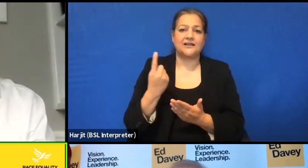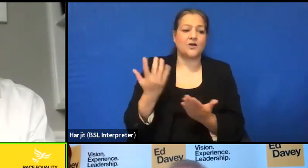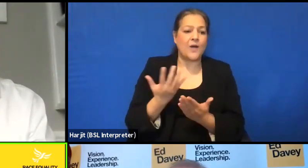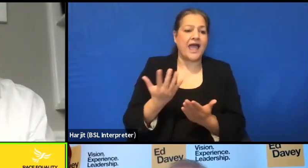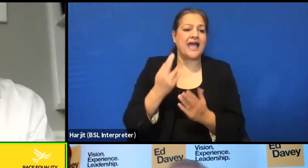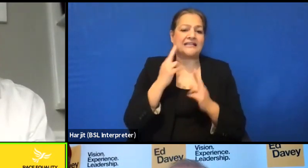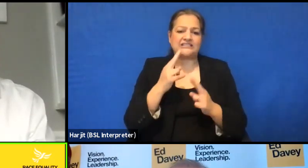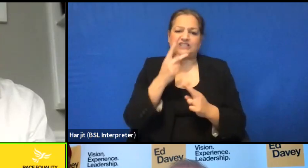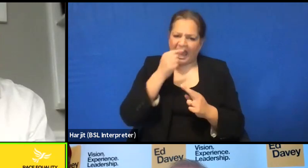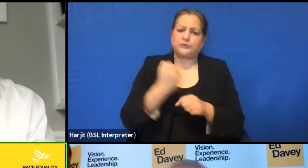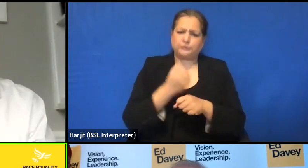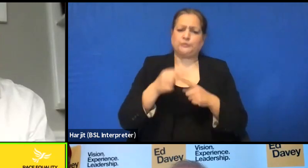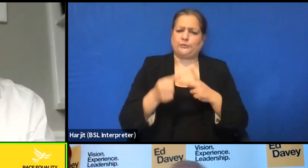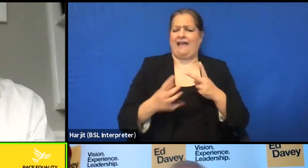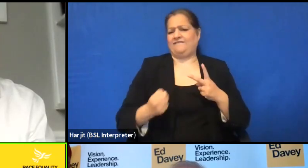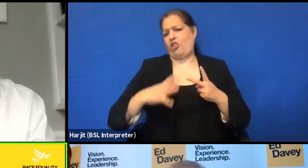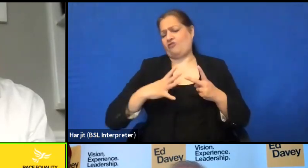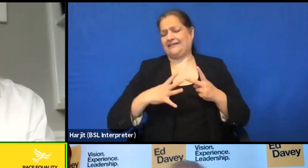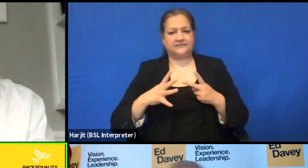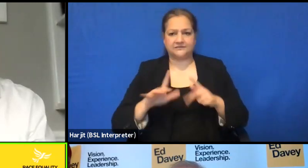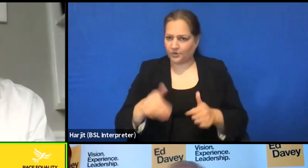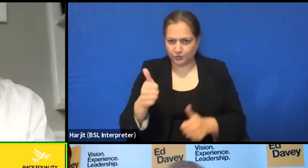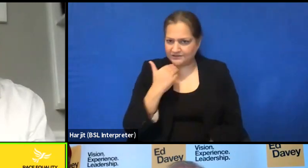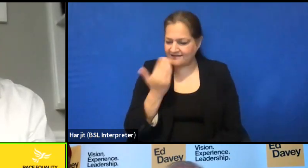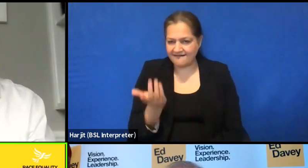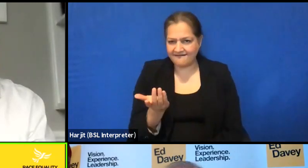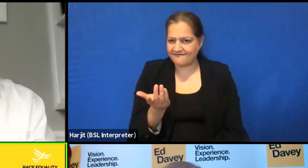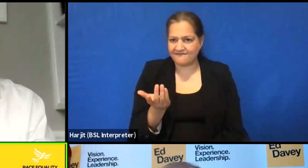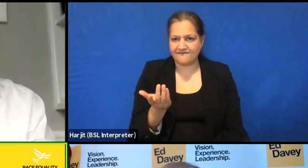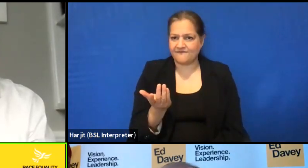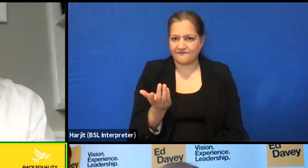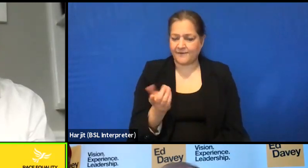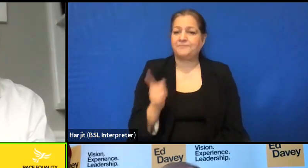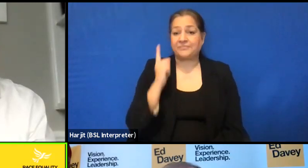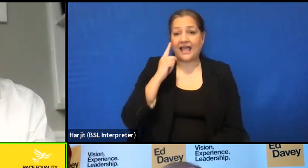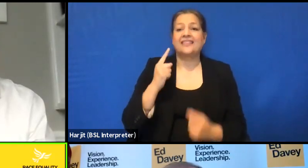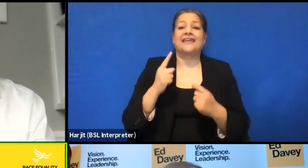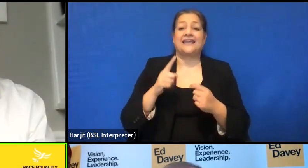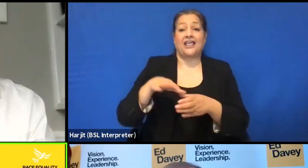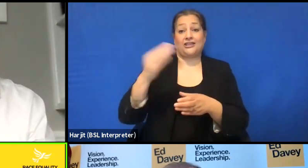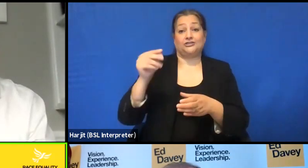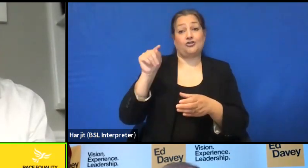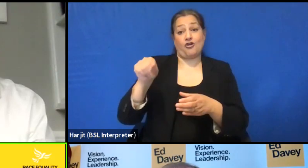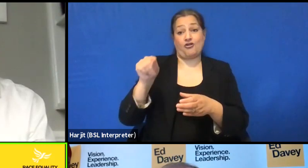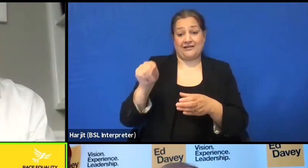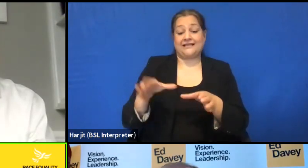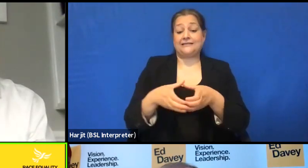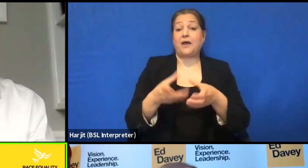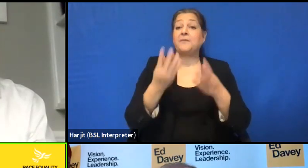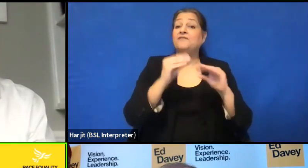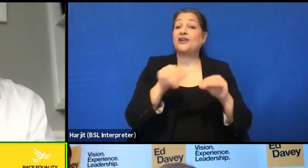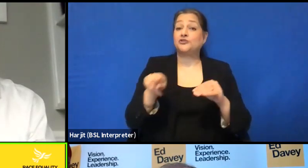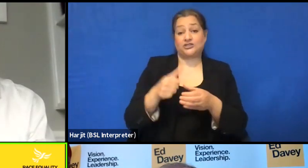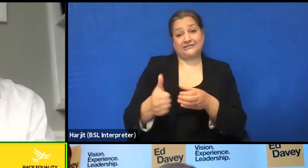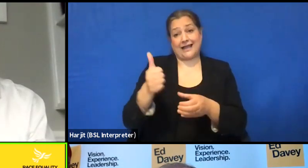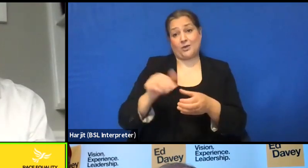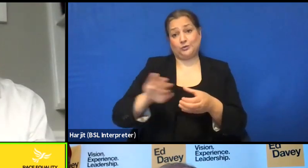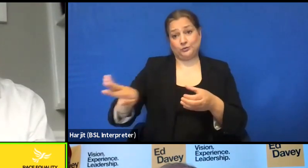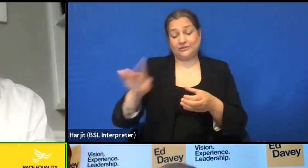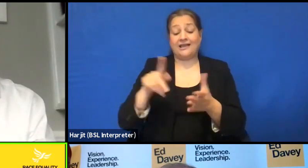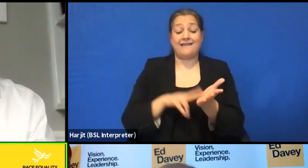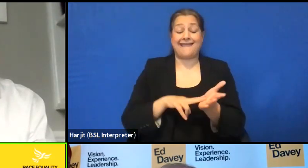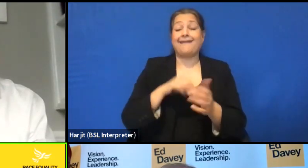enough. So I will continue to press. The issue actually there is to get the Tories out of the Department for Education. Nick Gibb in particular